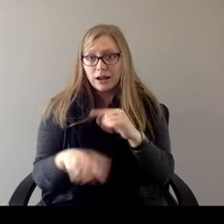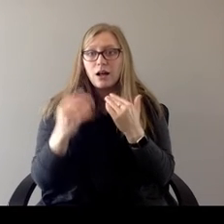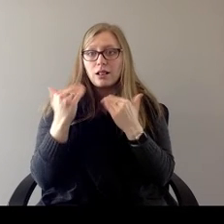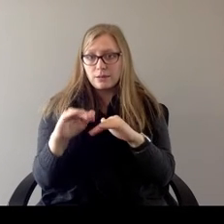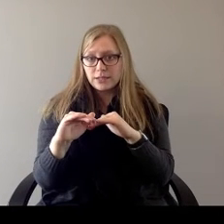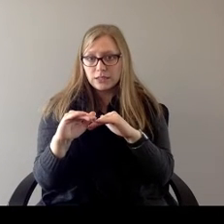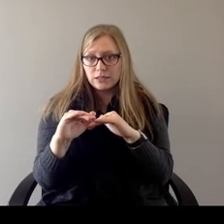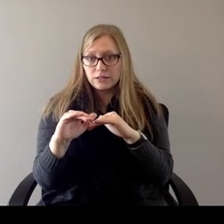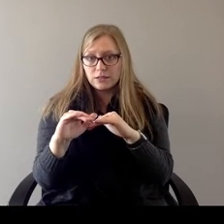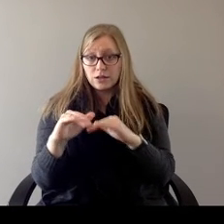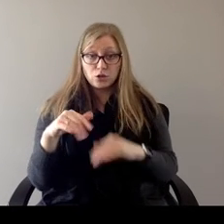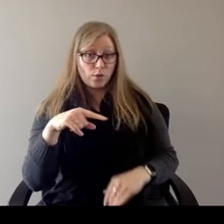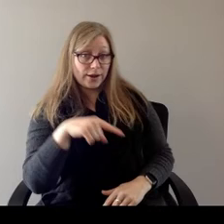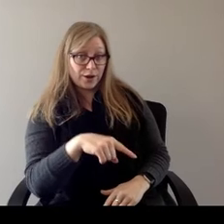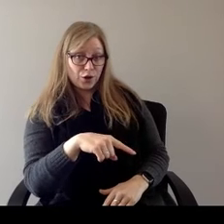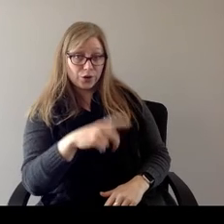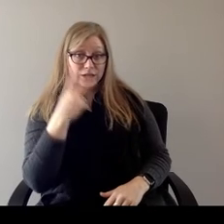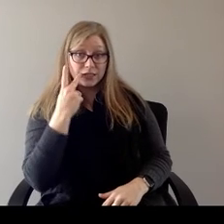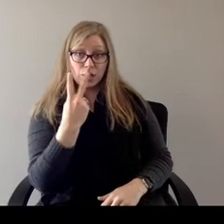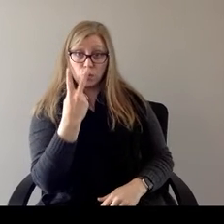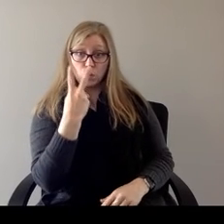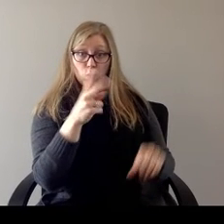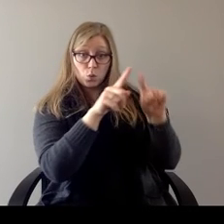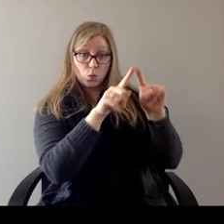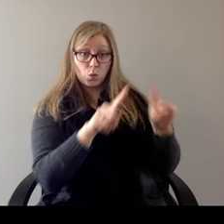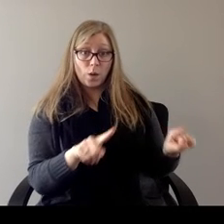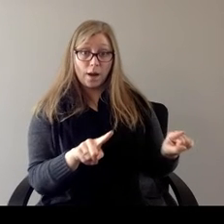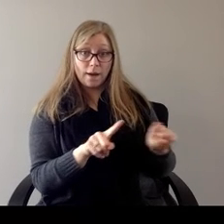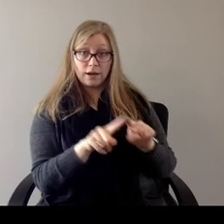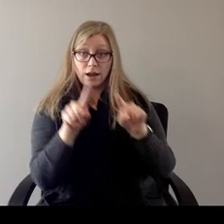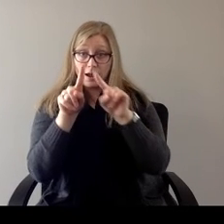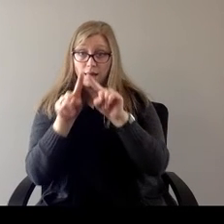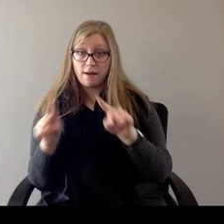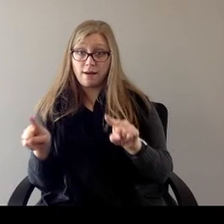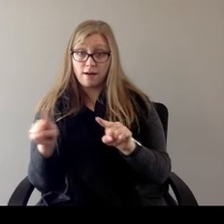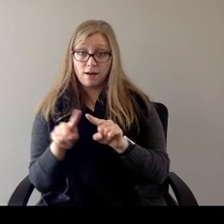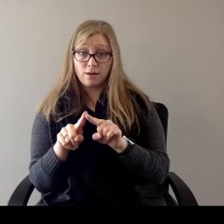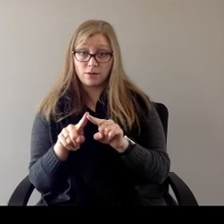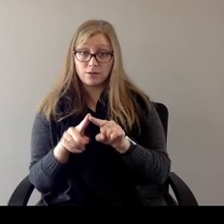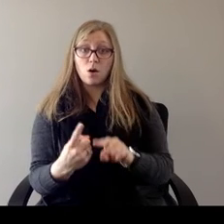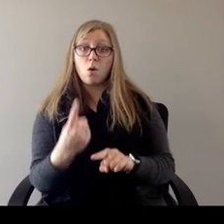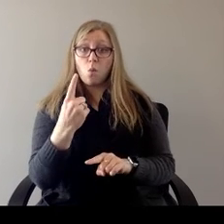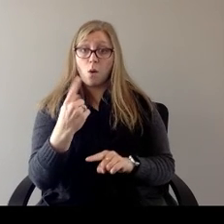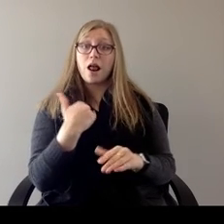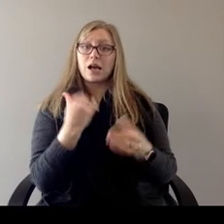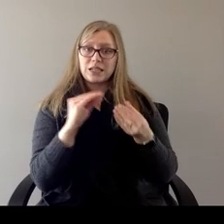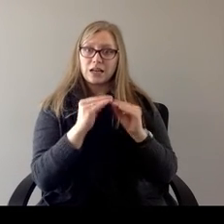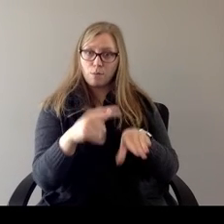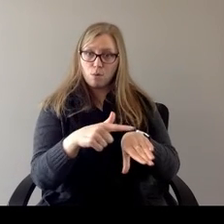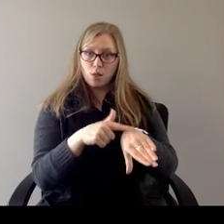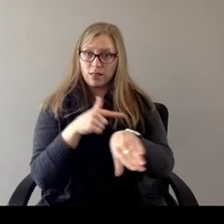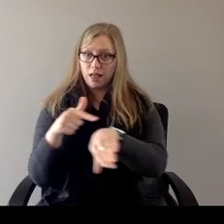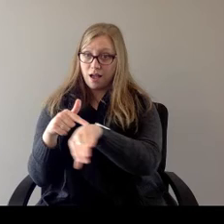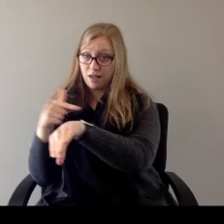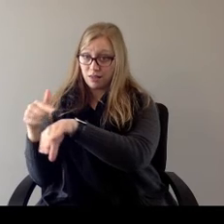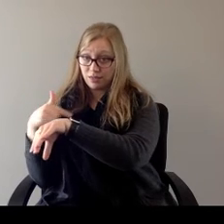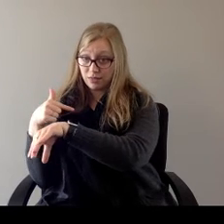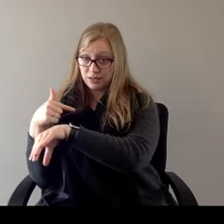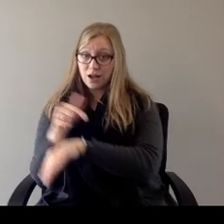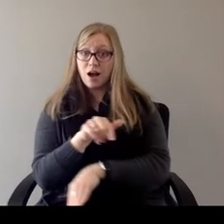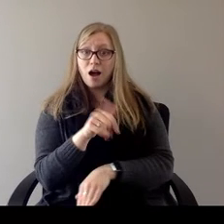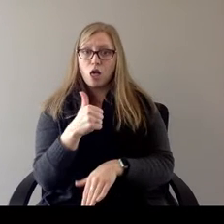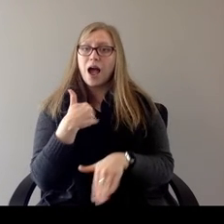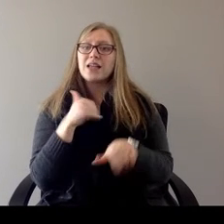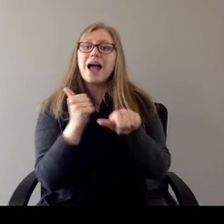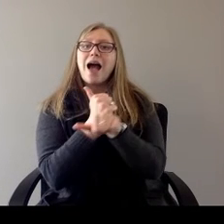two triangles, and one triangle has measured numerical lengths. The other one, it has algebraic expressions. But